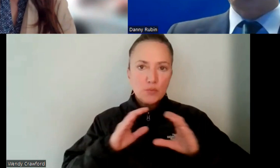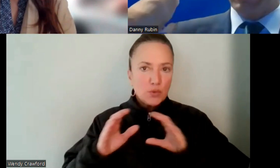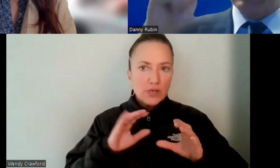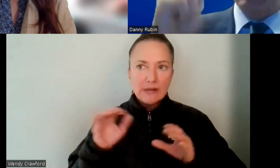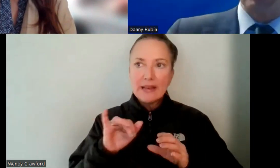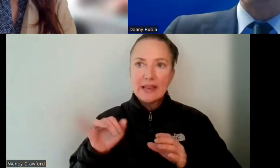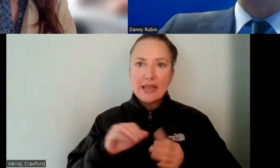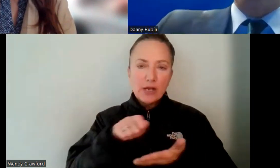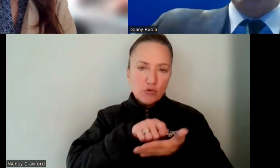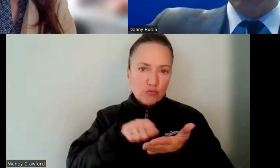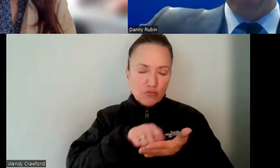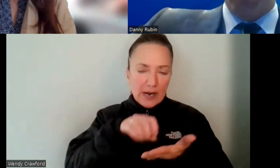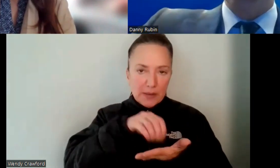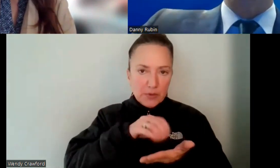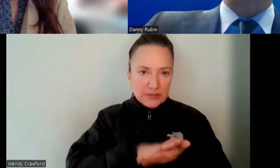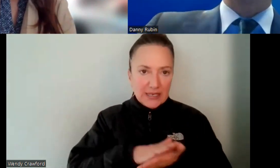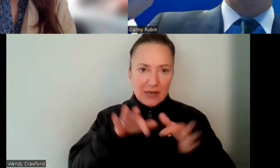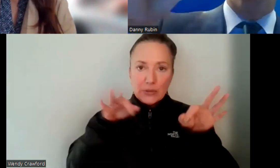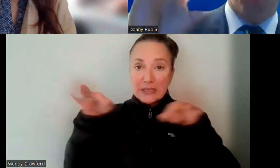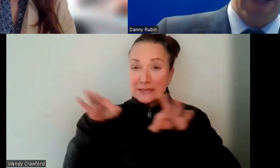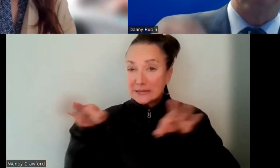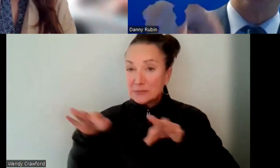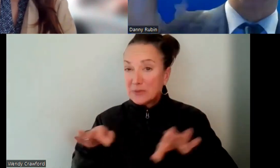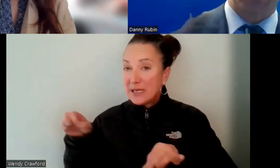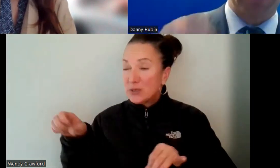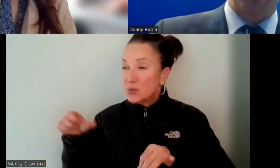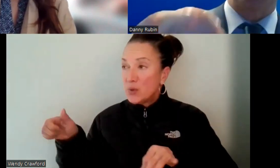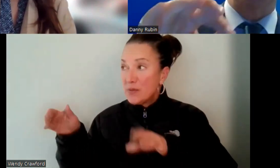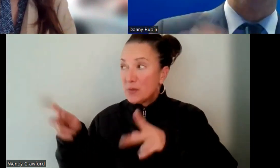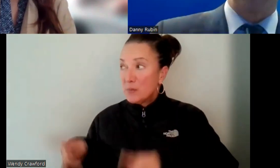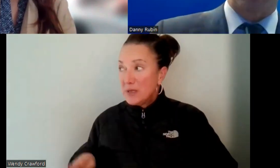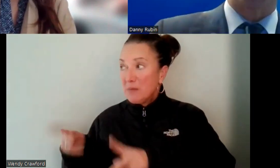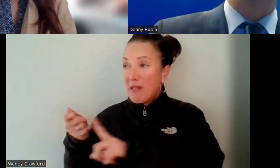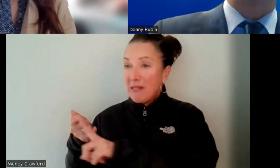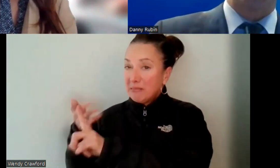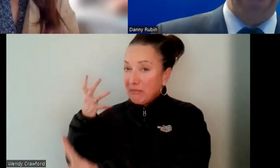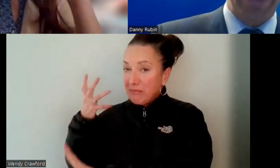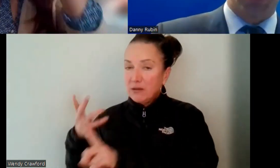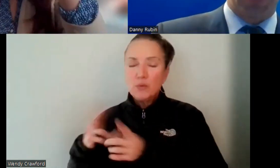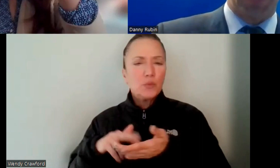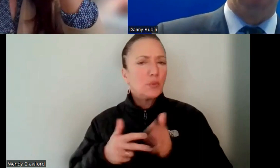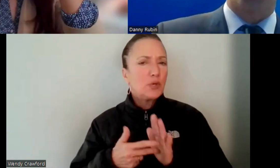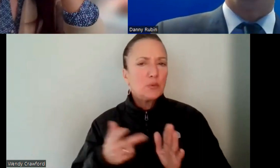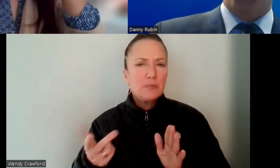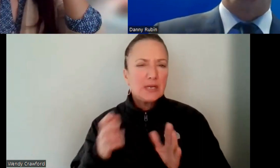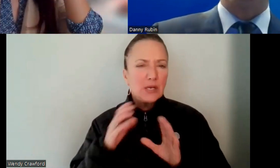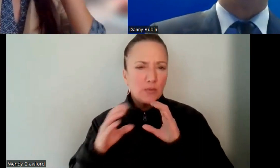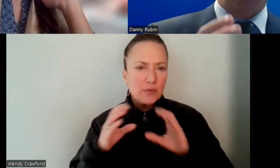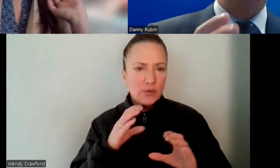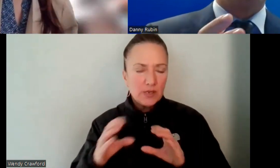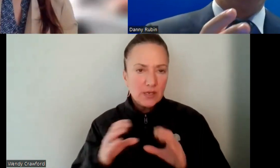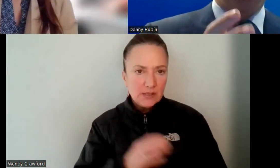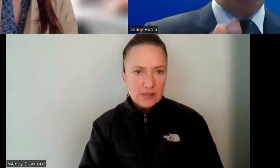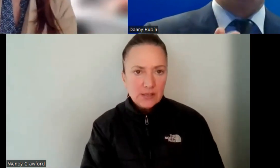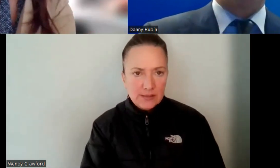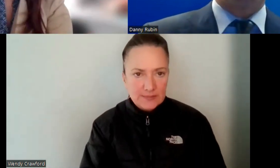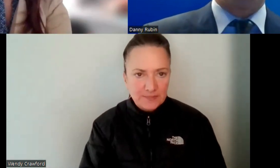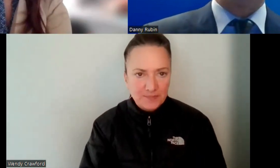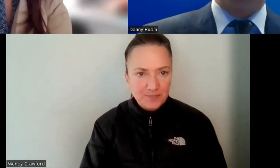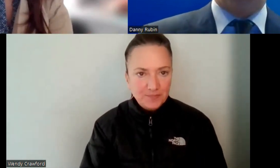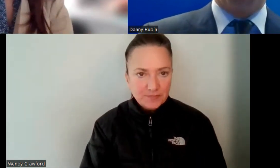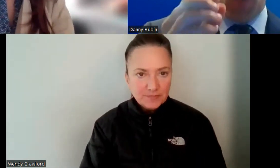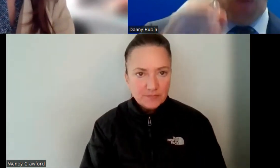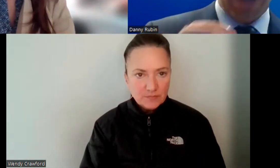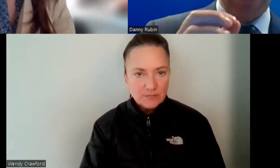Is it explaining things to somebody else? Like, what specifically do you mean by communication where you're in the care